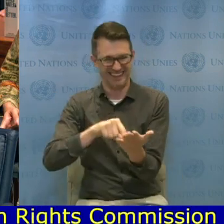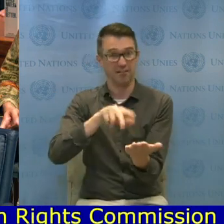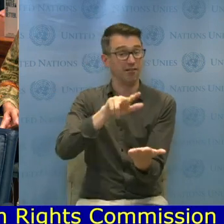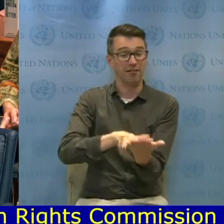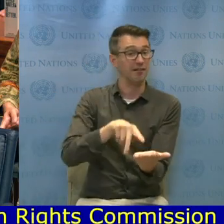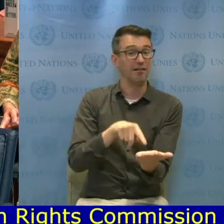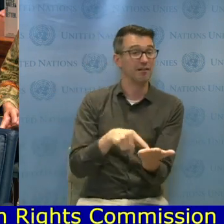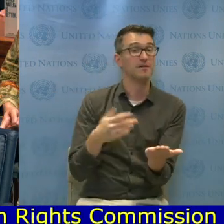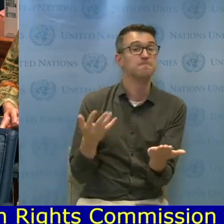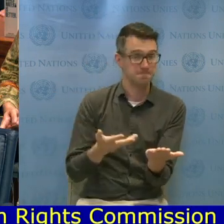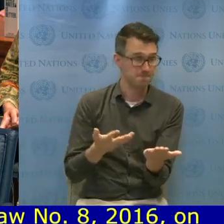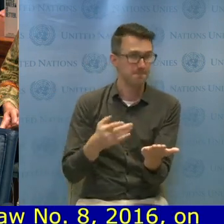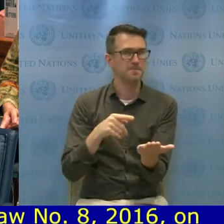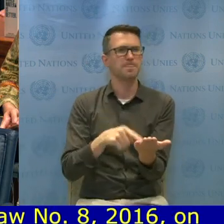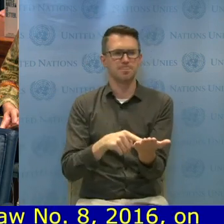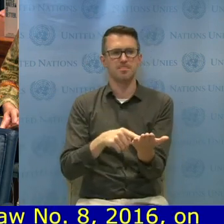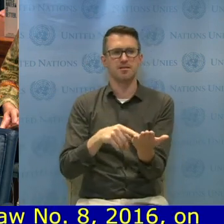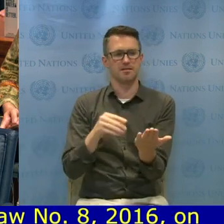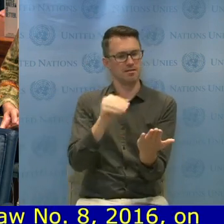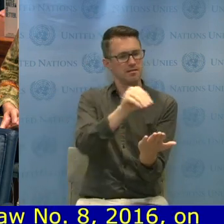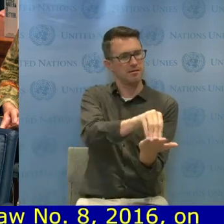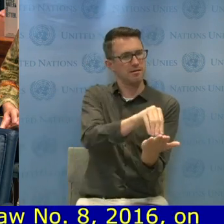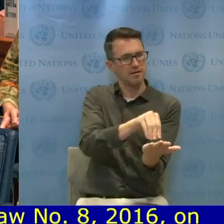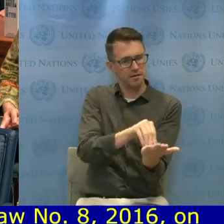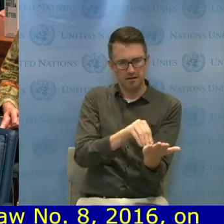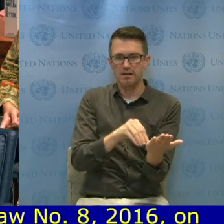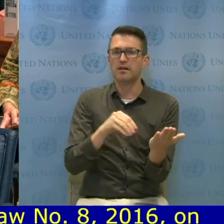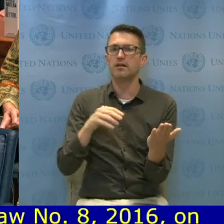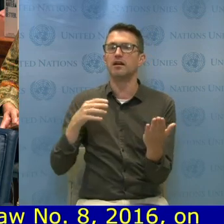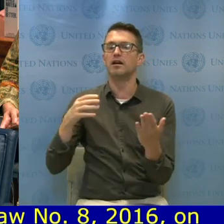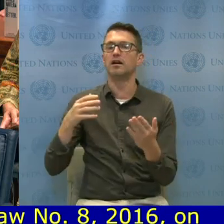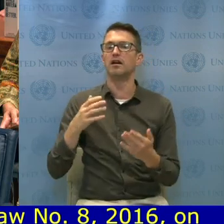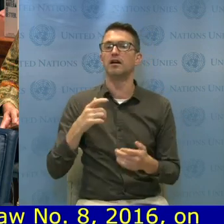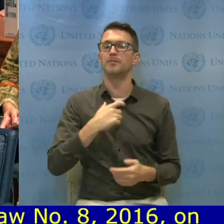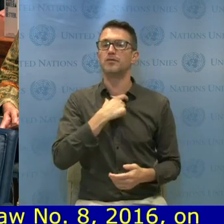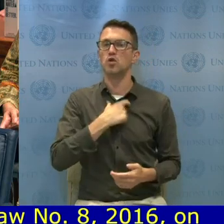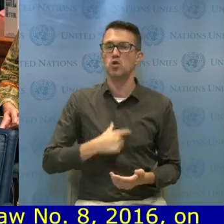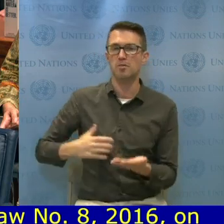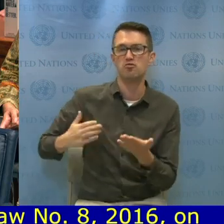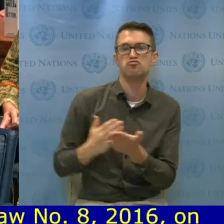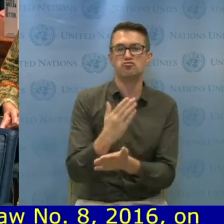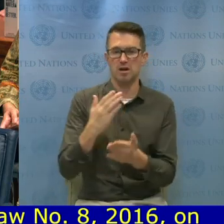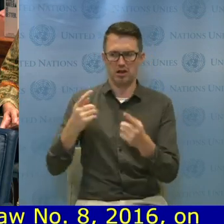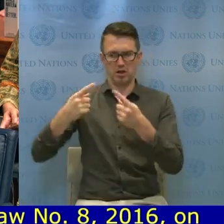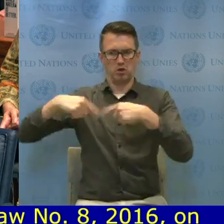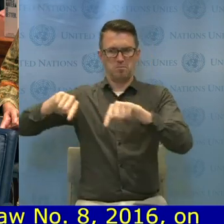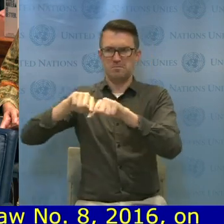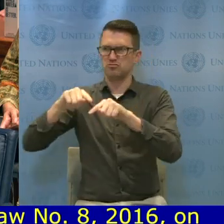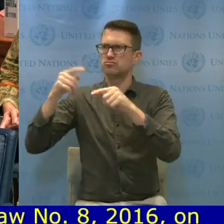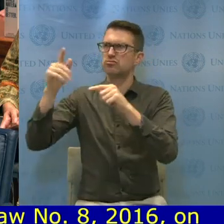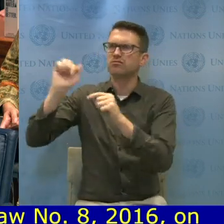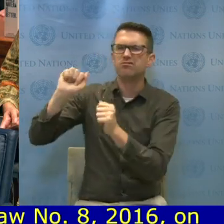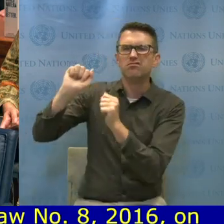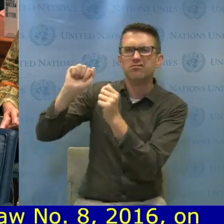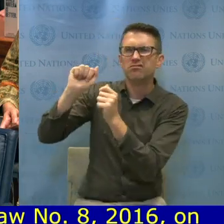a national network for a complaints mechanism on various disability issues. Madam